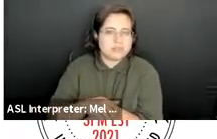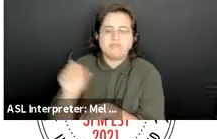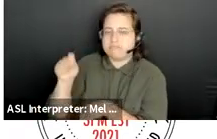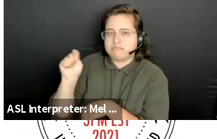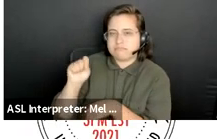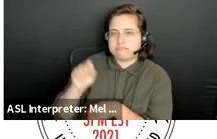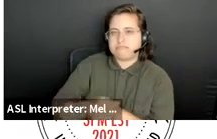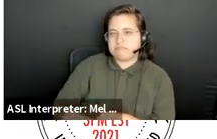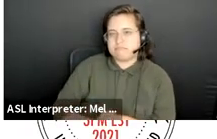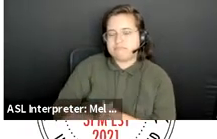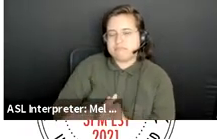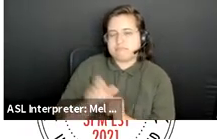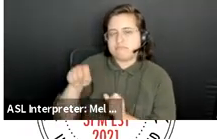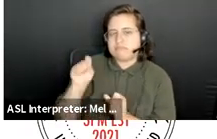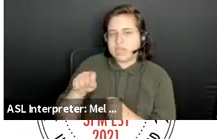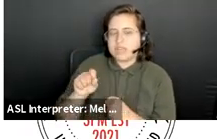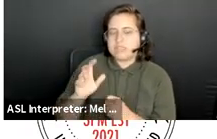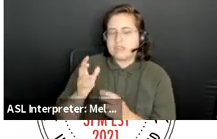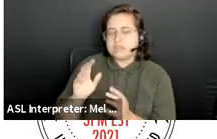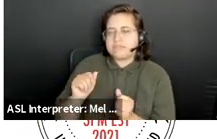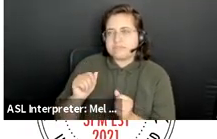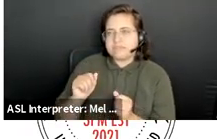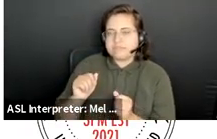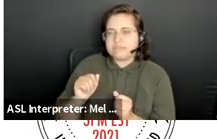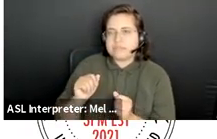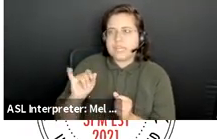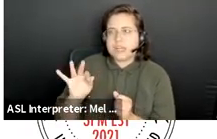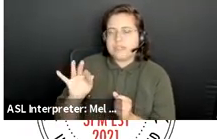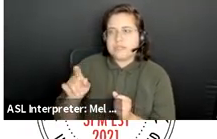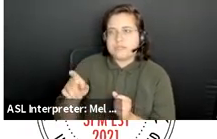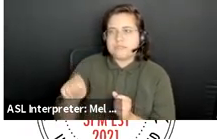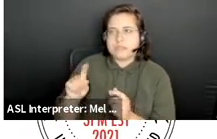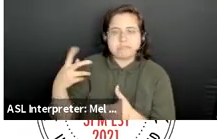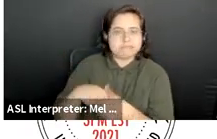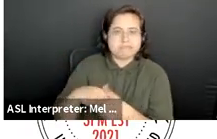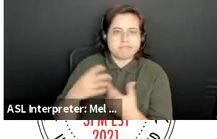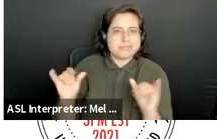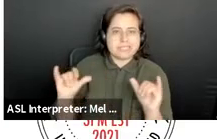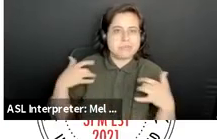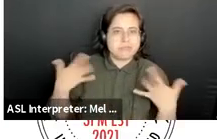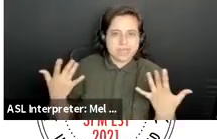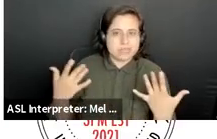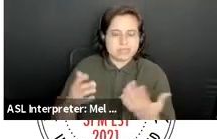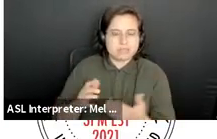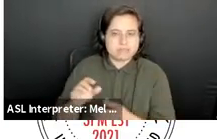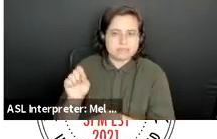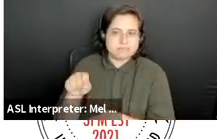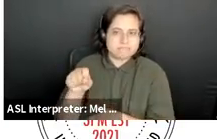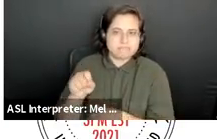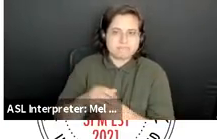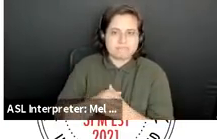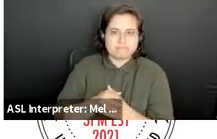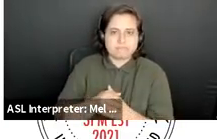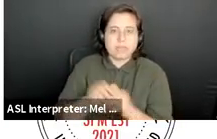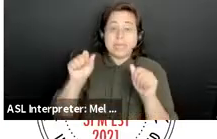Yes. Yes, we're talking about, you know, the event, if they're participating in the same event or events, then they can be on